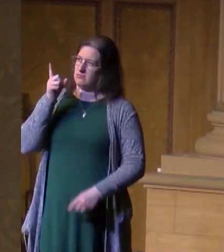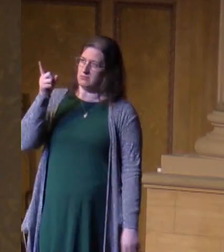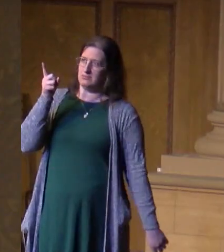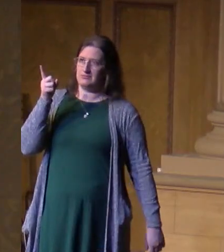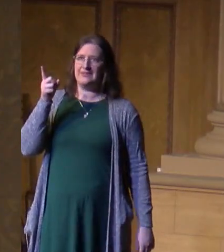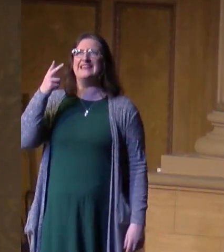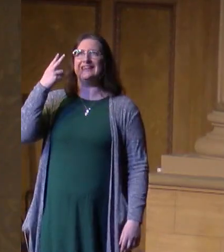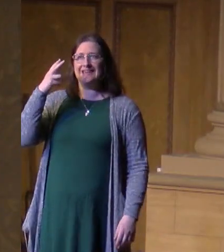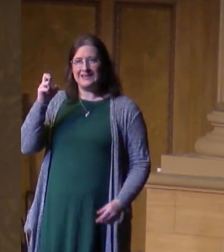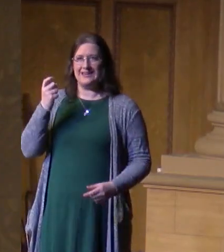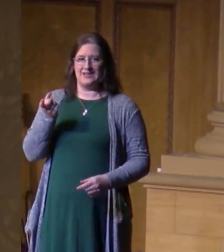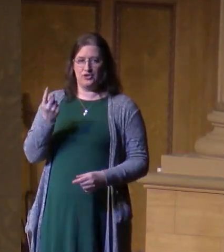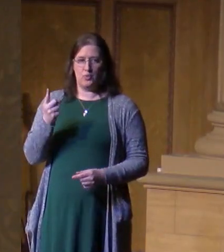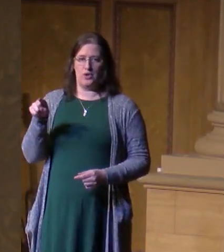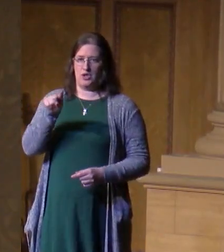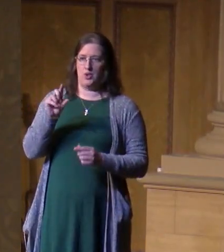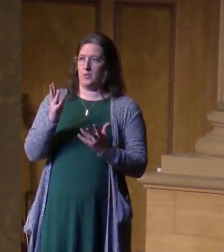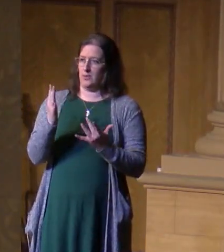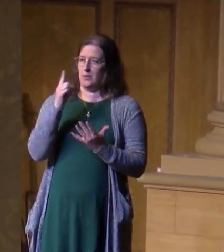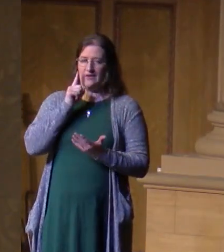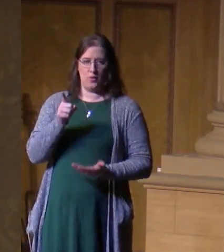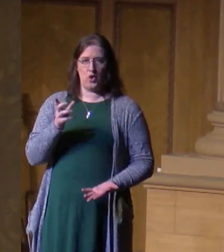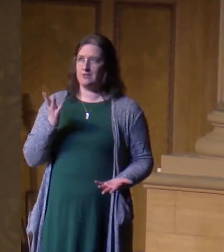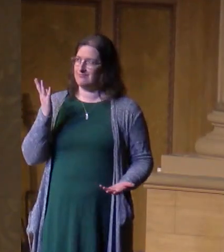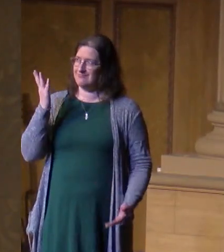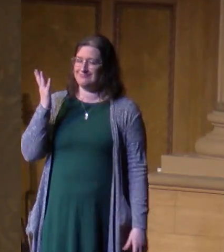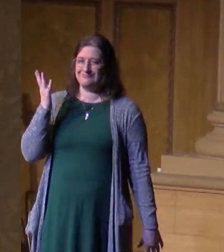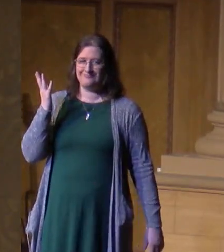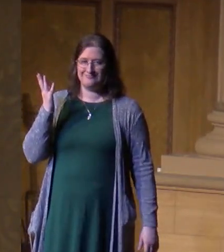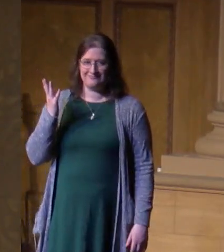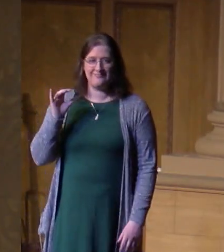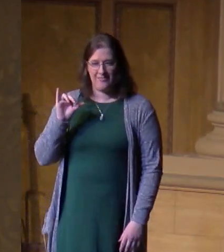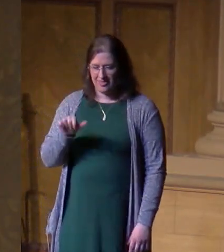one you've been looking for. He's the one you've been waiting for.